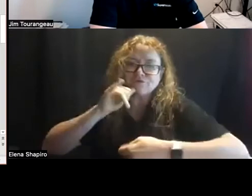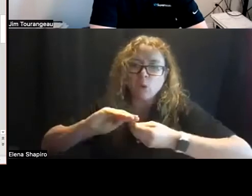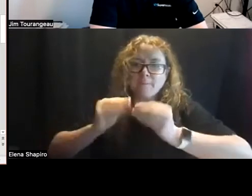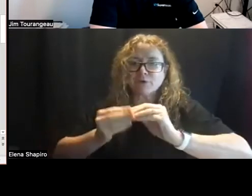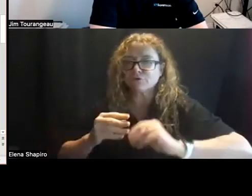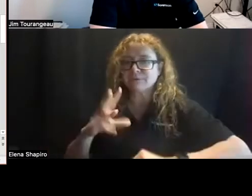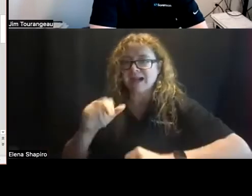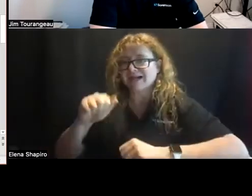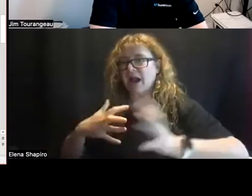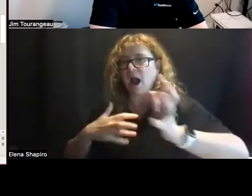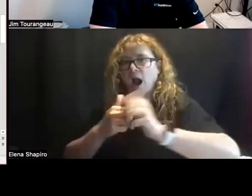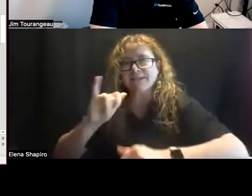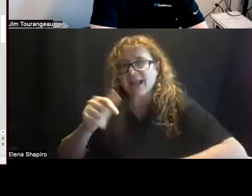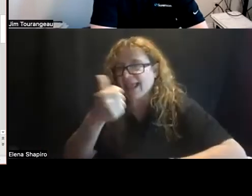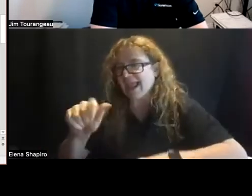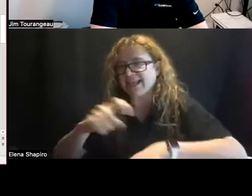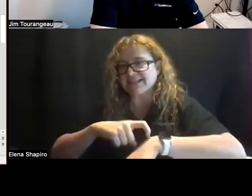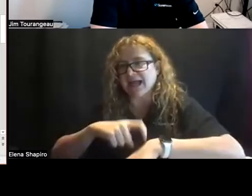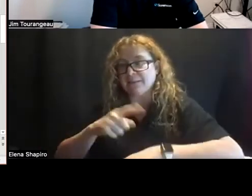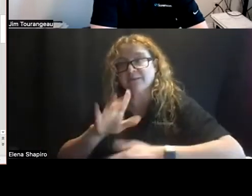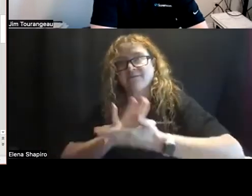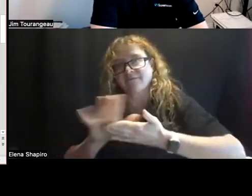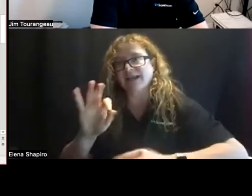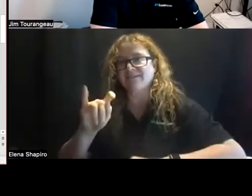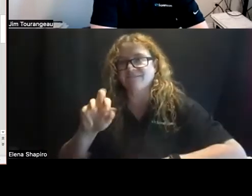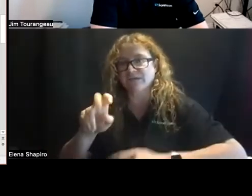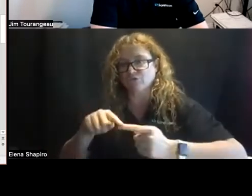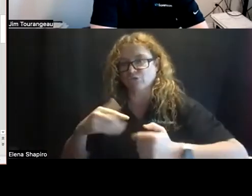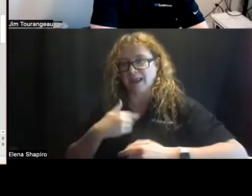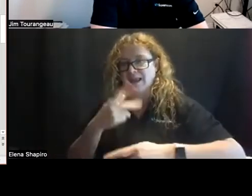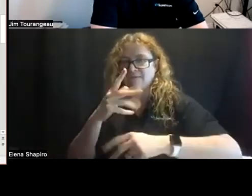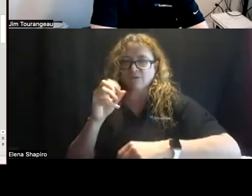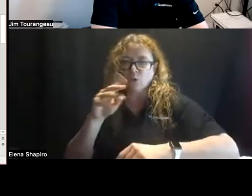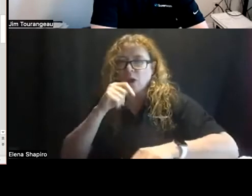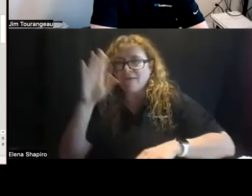team. You just need to give us information about the phone numbers, and then we can upload that